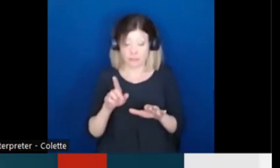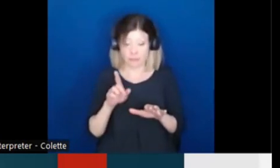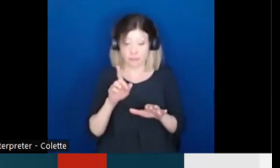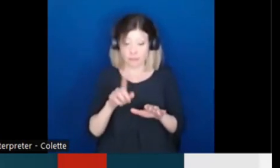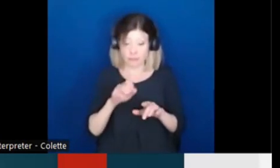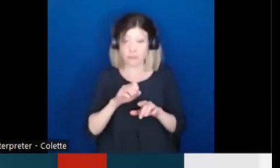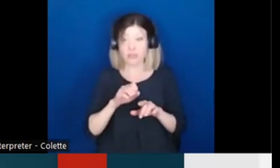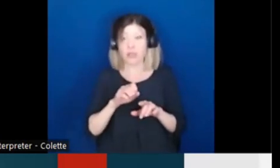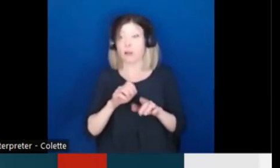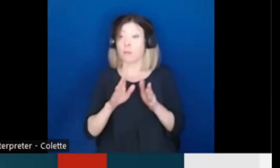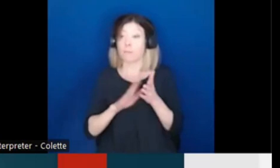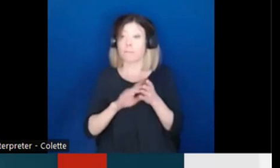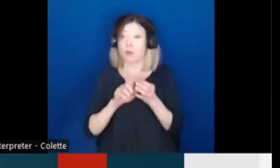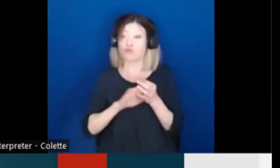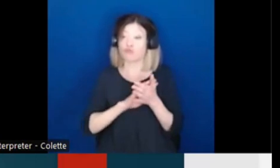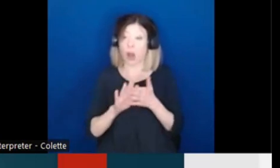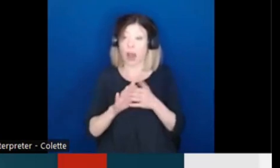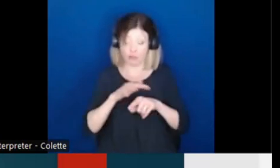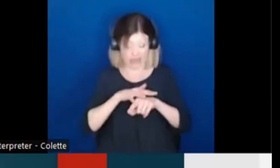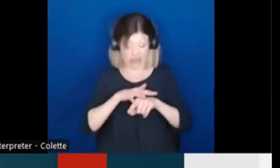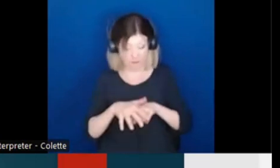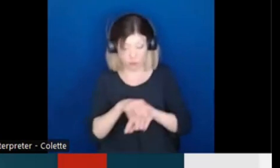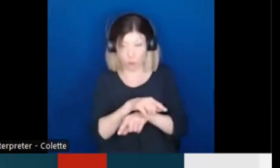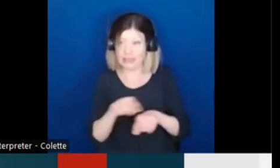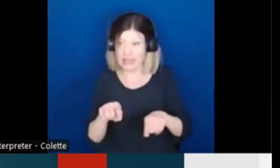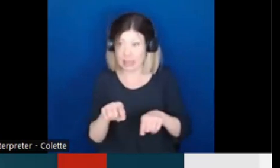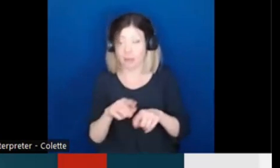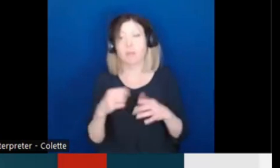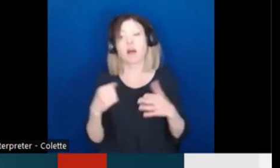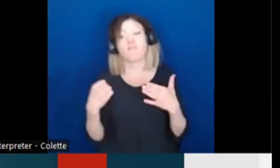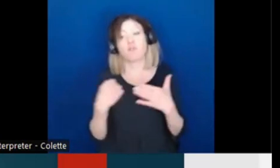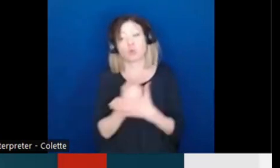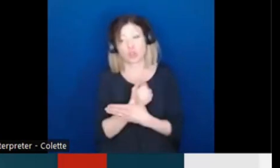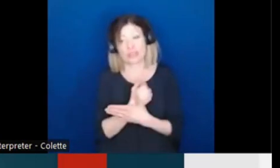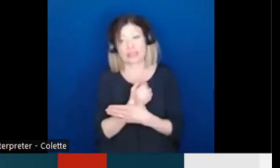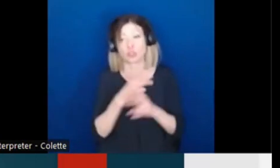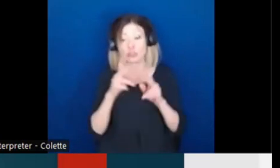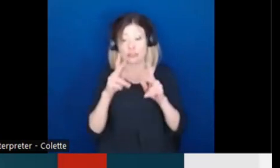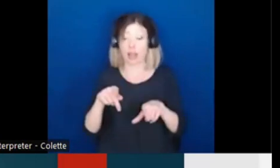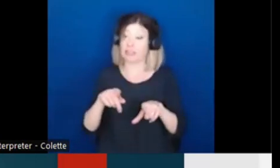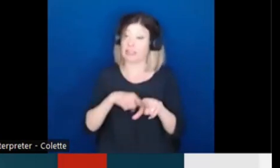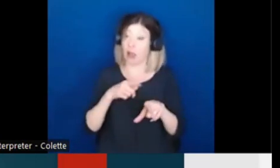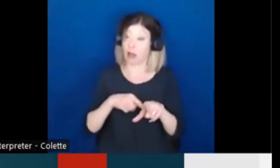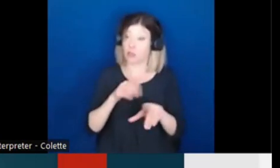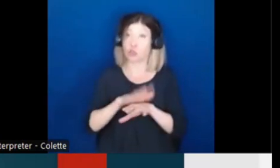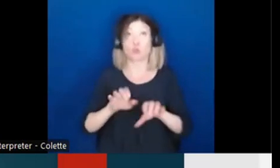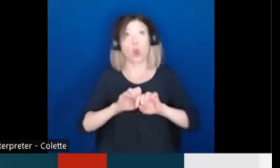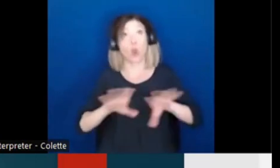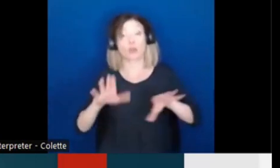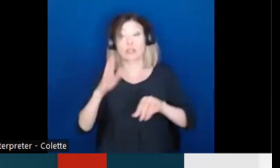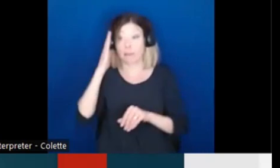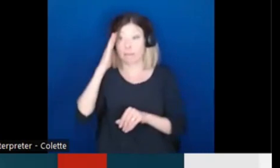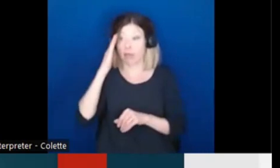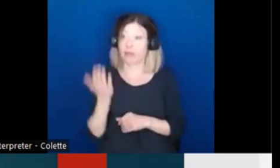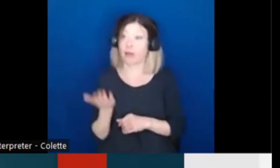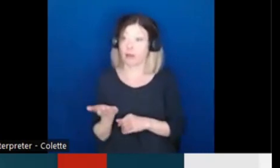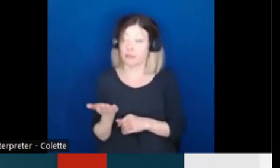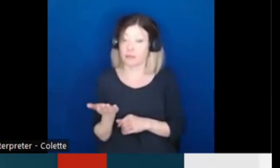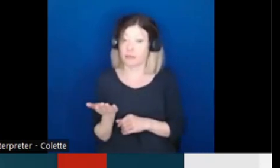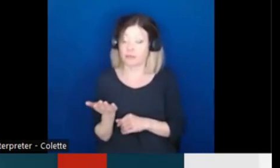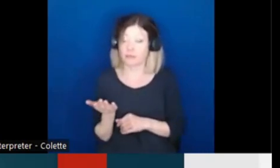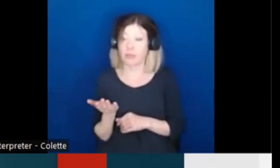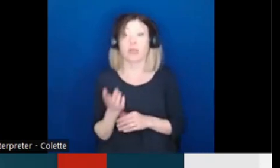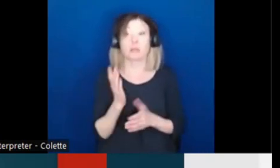young. She was from a more middle-class family in Cornwall. She was staying with family in Yorkshire. They seemed to genuinely fall in